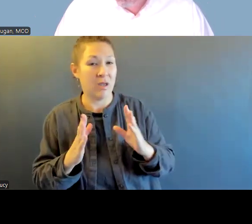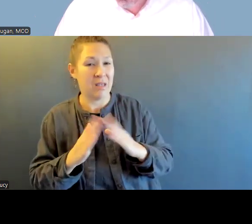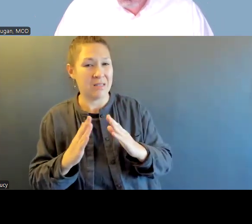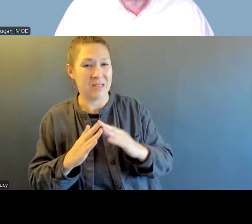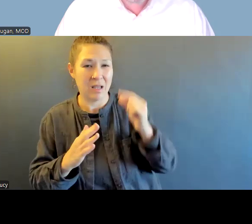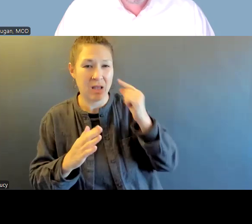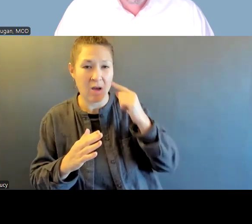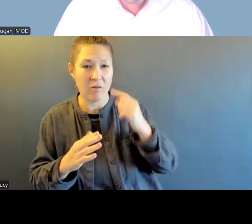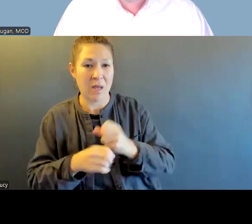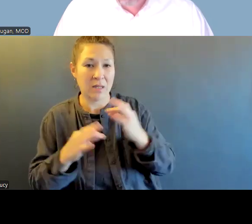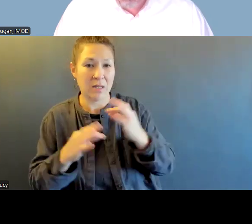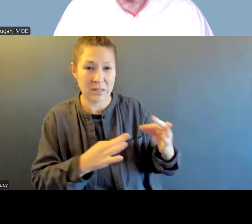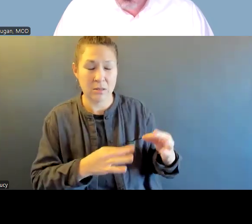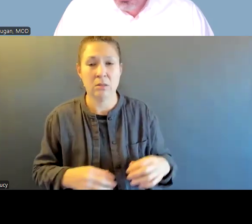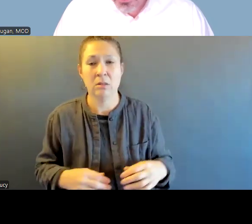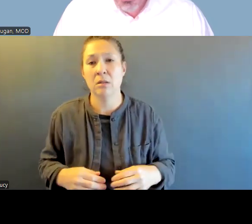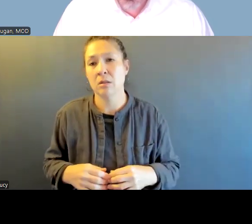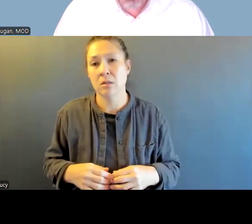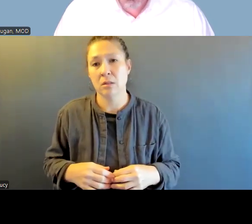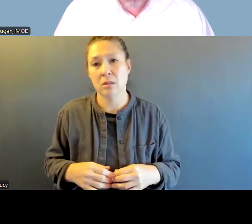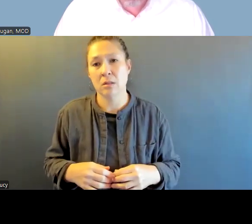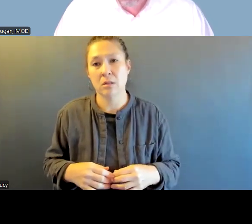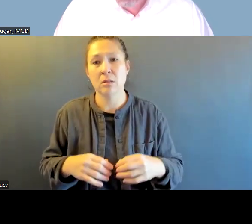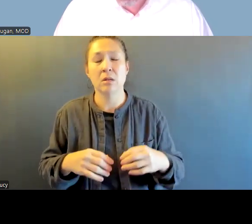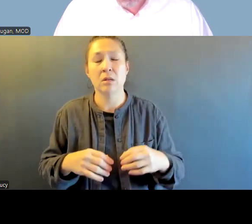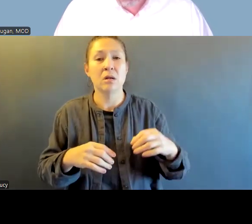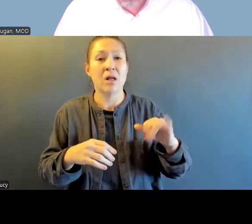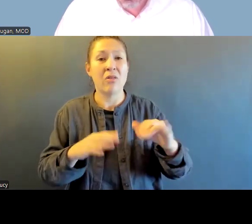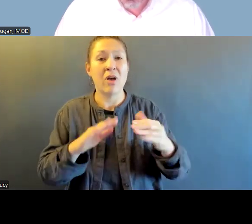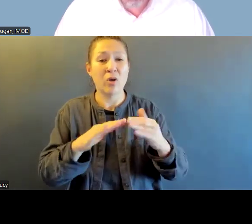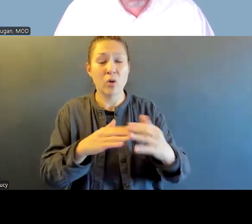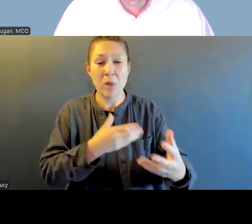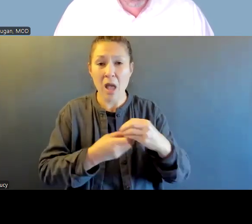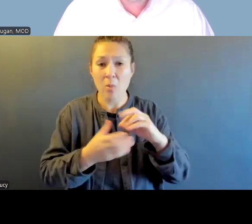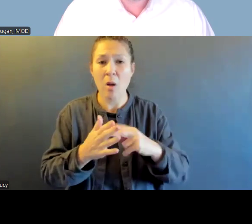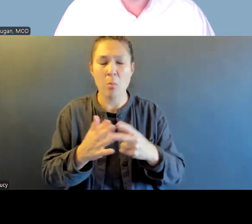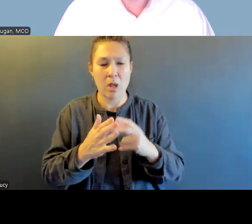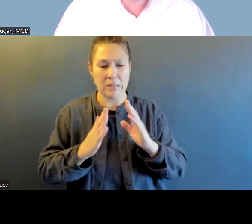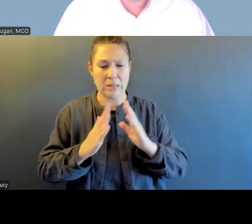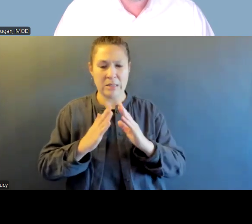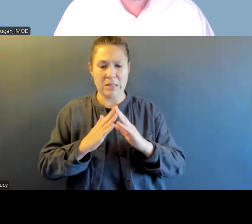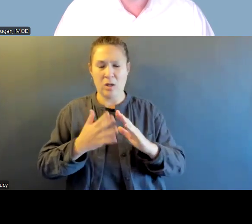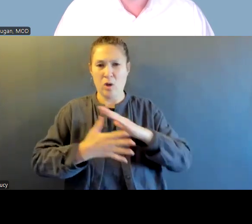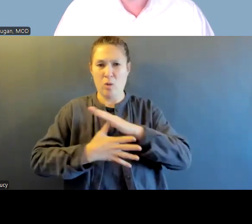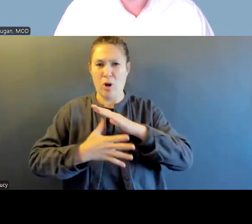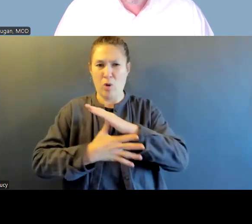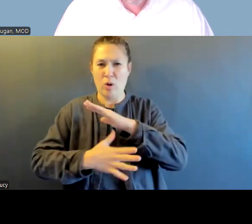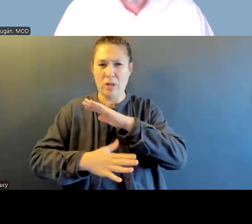Engaging the community also helps CODs identify priority issues and develop solutions to try to reflect the needs of the residents.